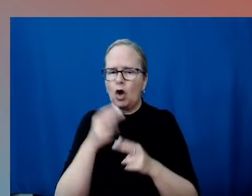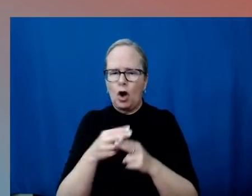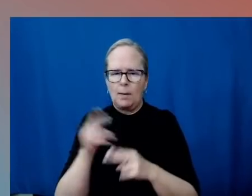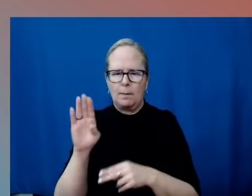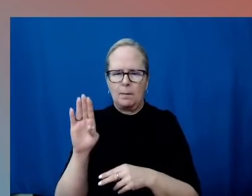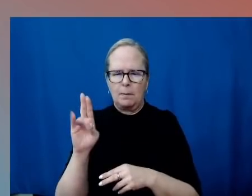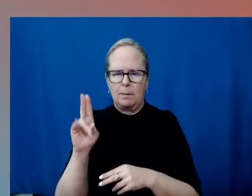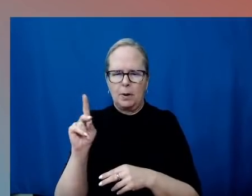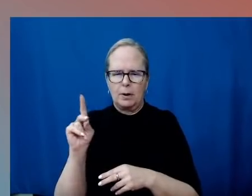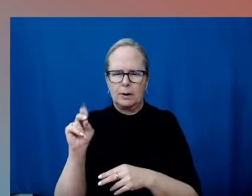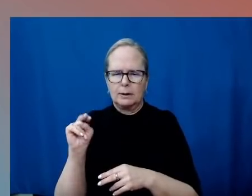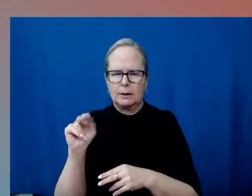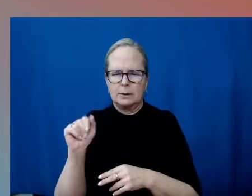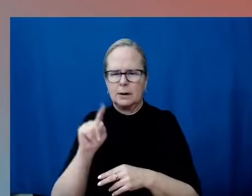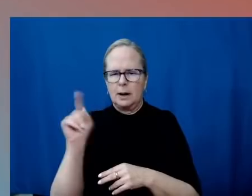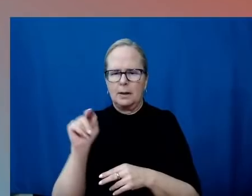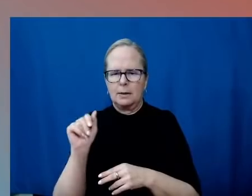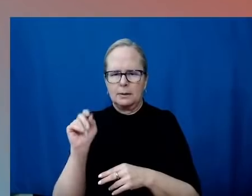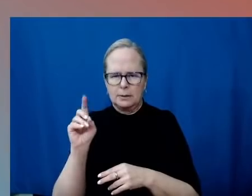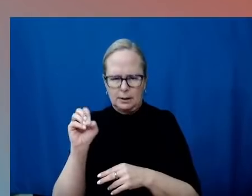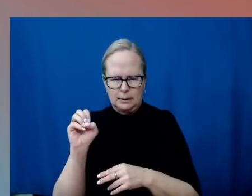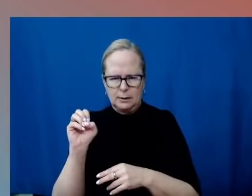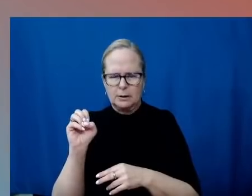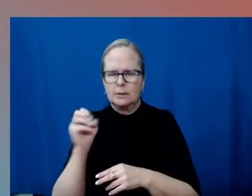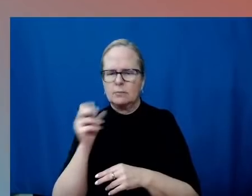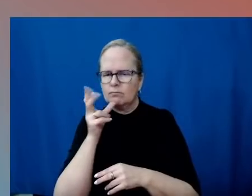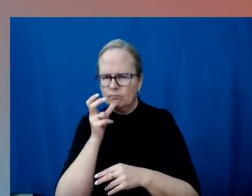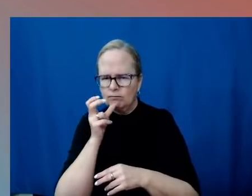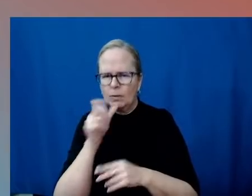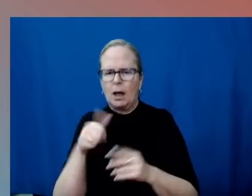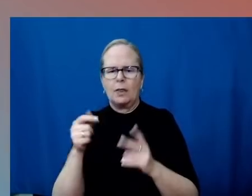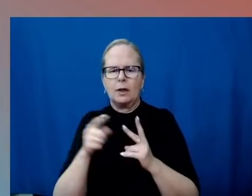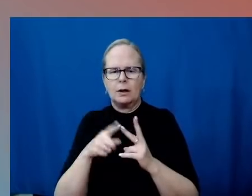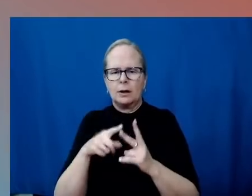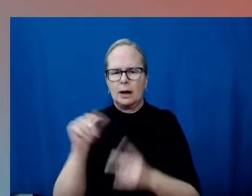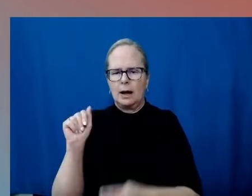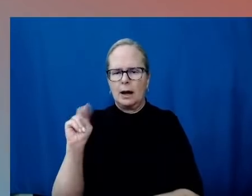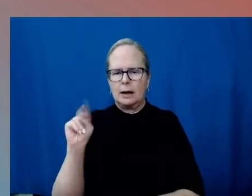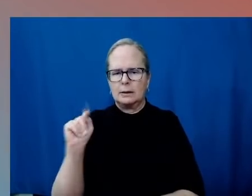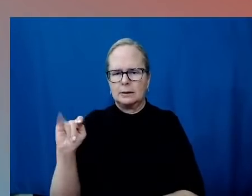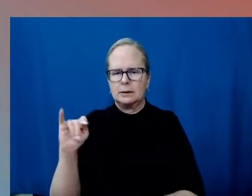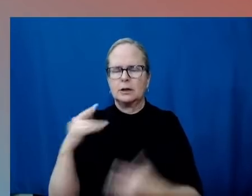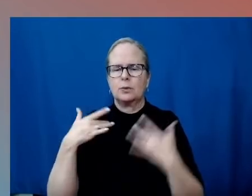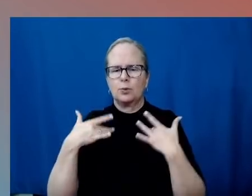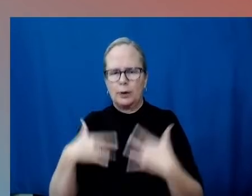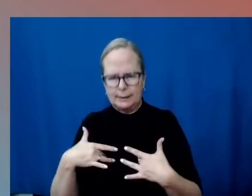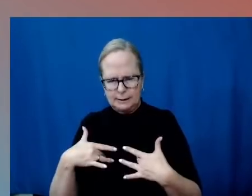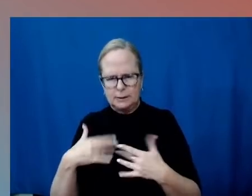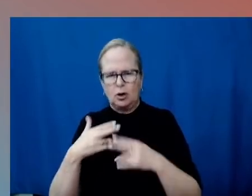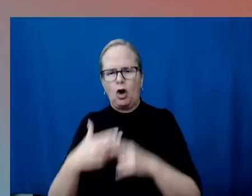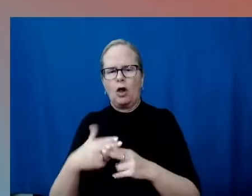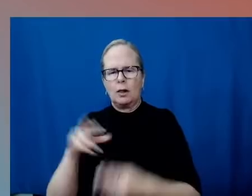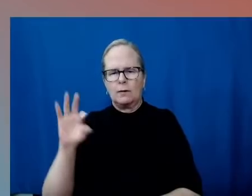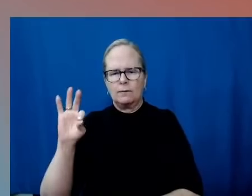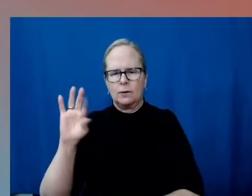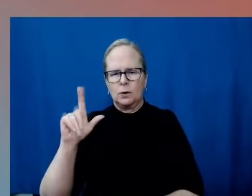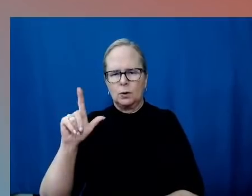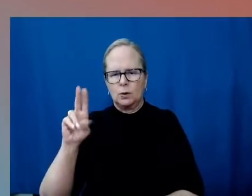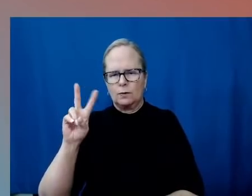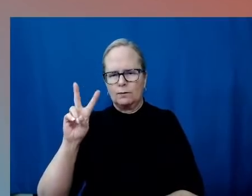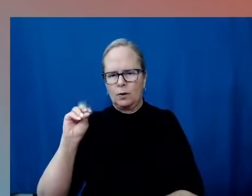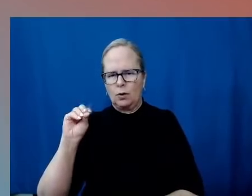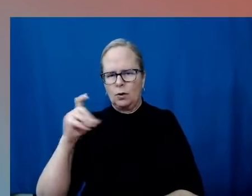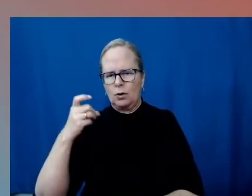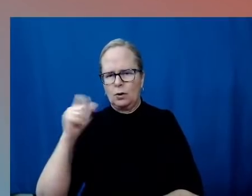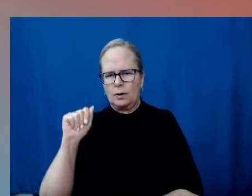One's an inhaler called budesonide. It's an inhaled steroid. And the other one's, interesting enough, an antidepressant called fluvoxamine. The